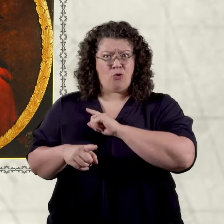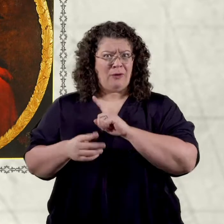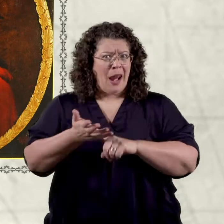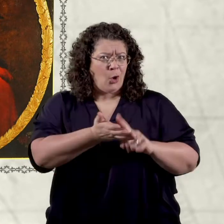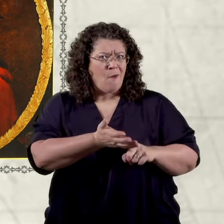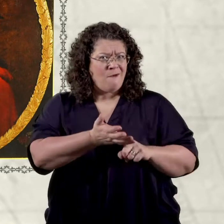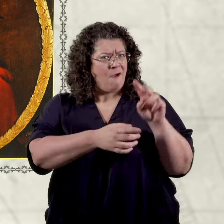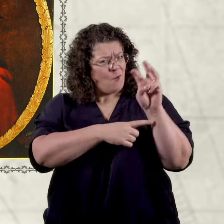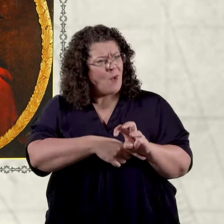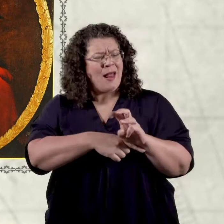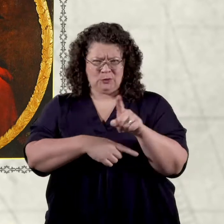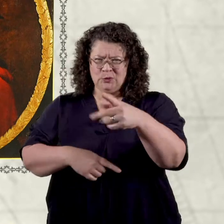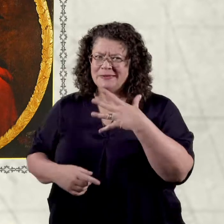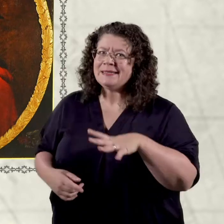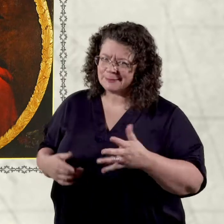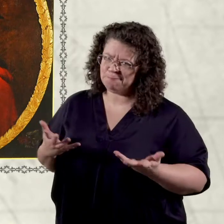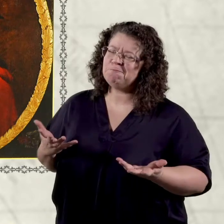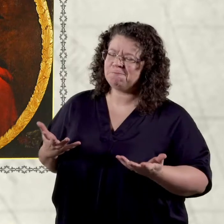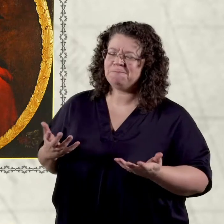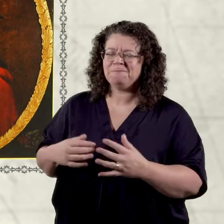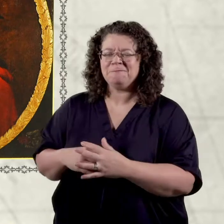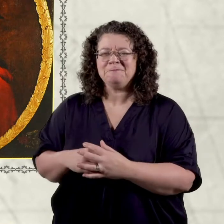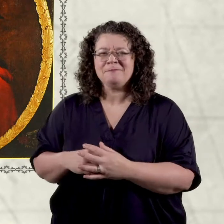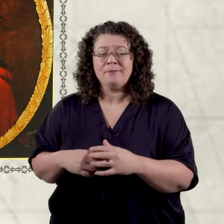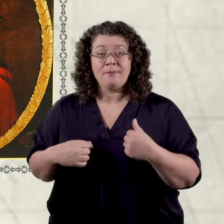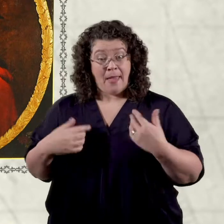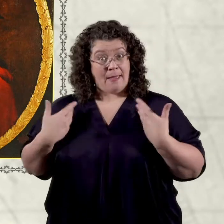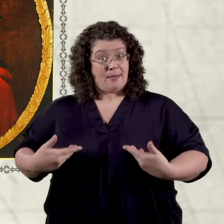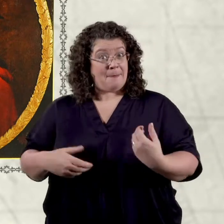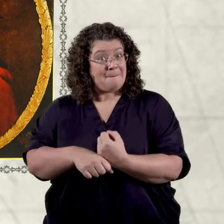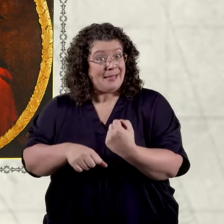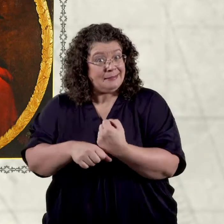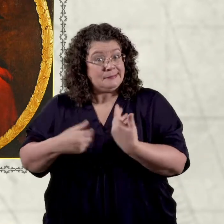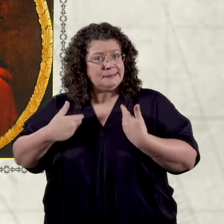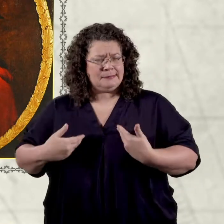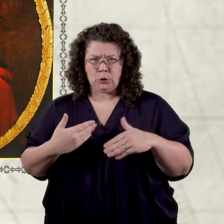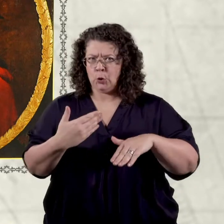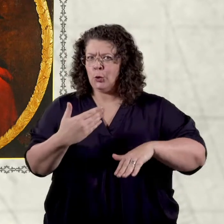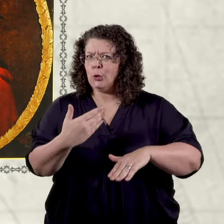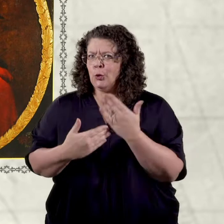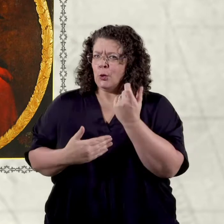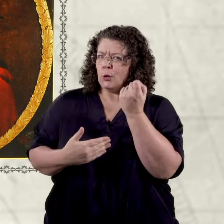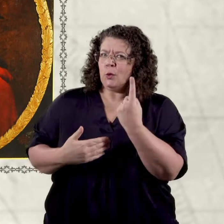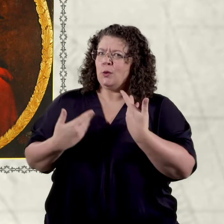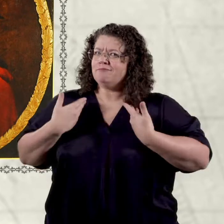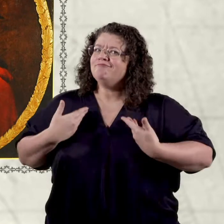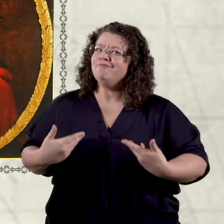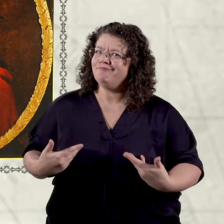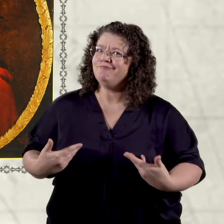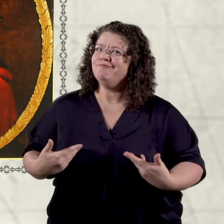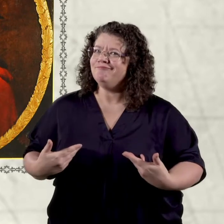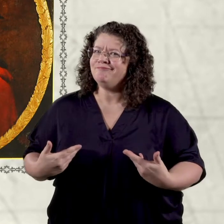because Llanover of Wales is what you need. I made this costume and it is